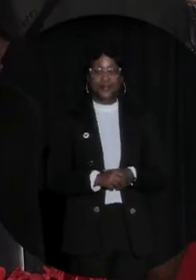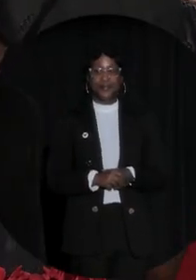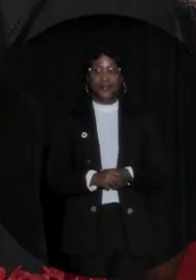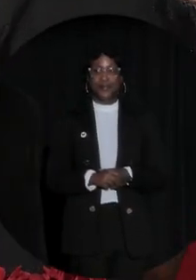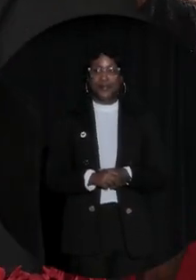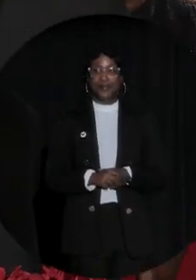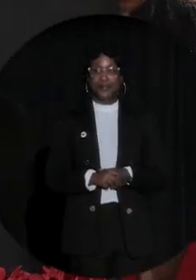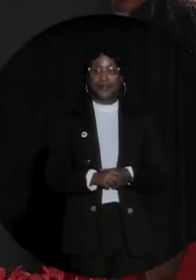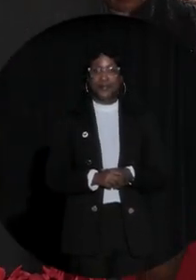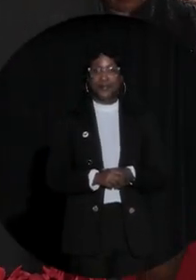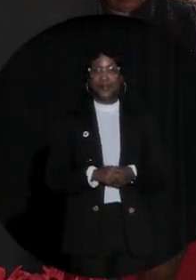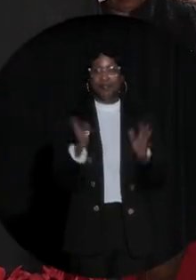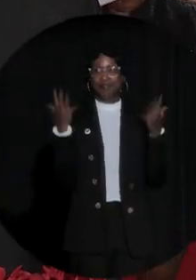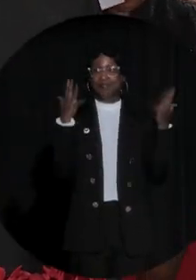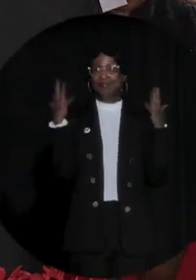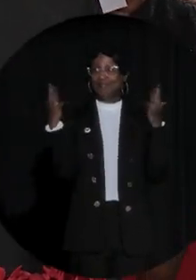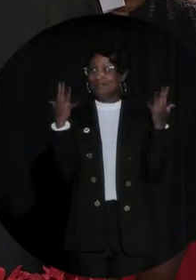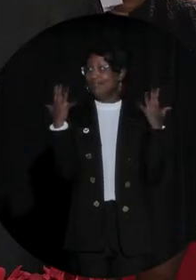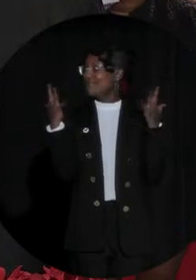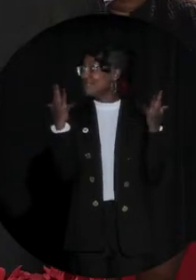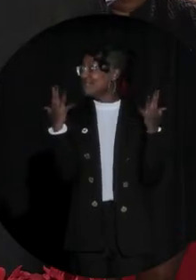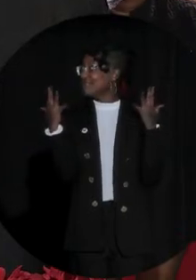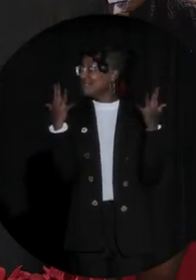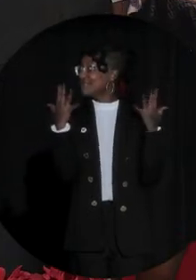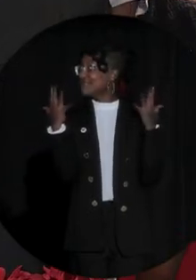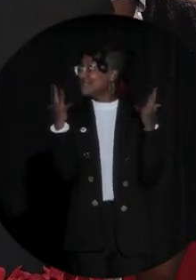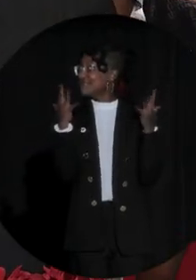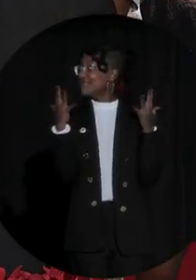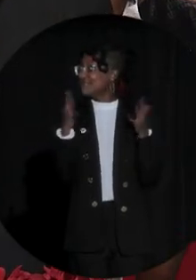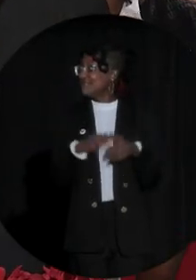you. Thank you so much.